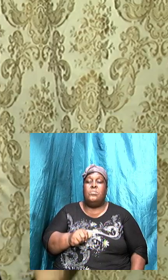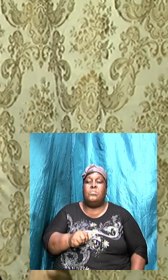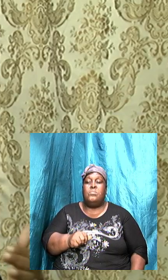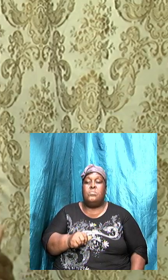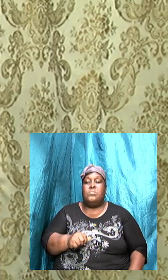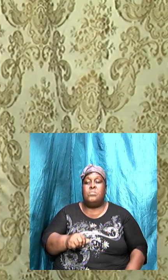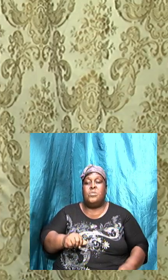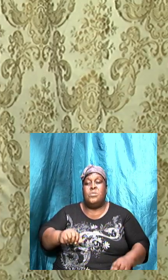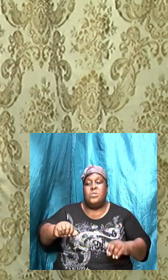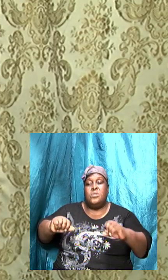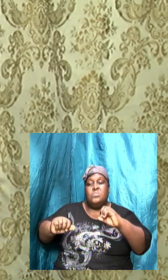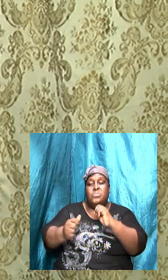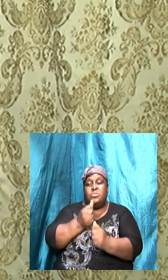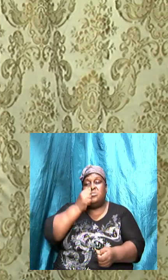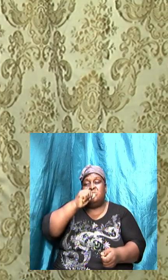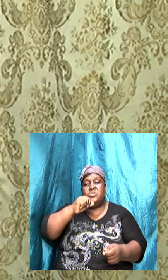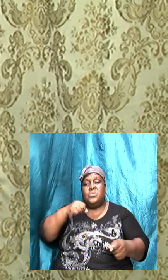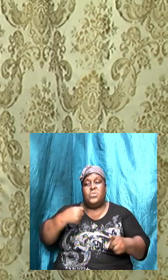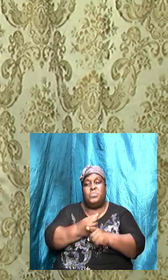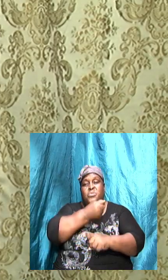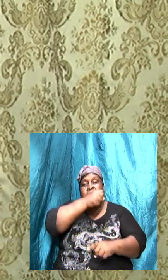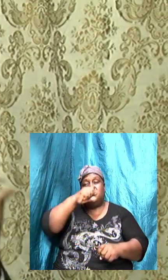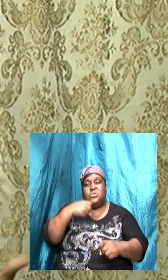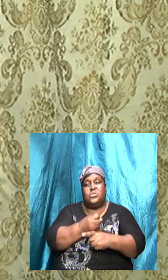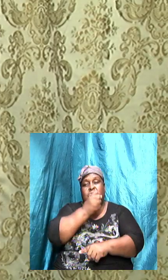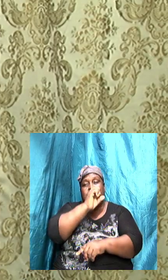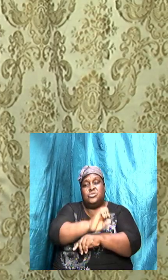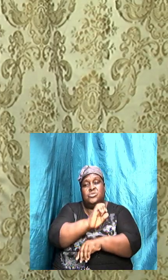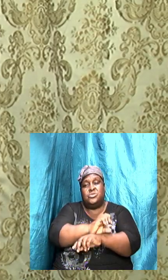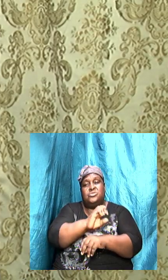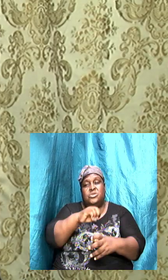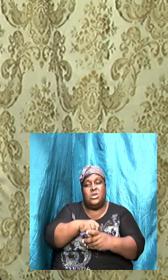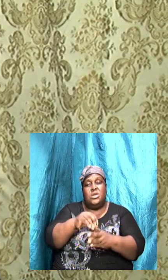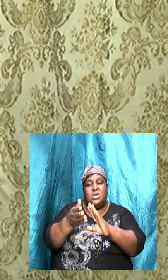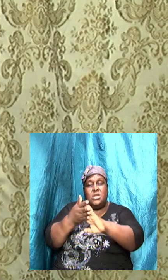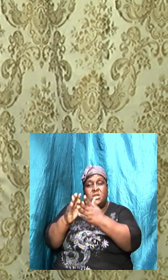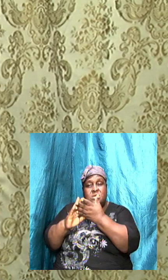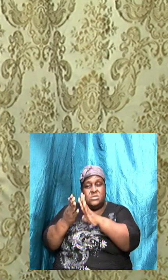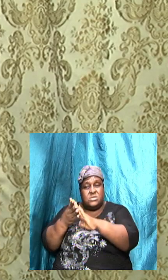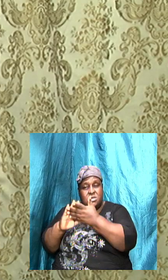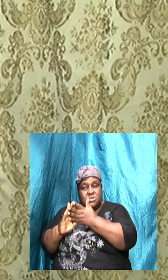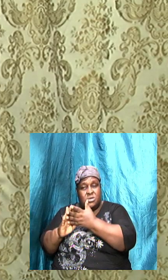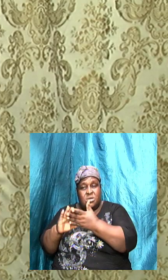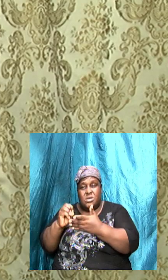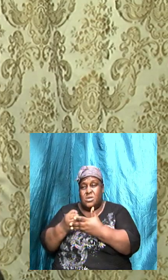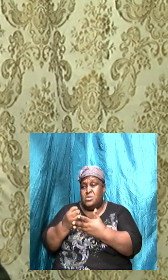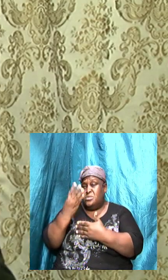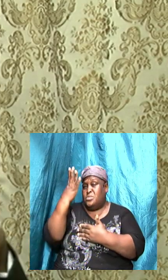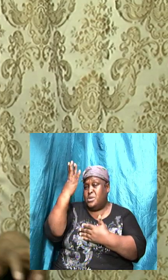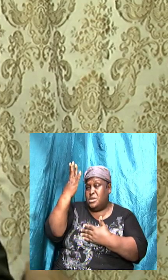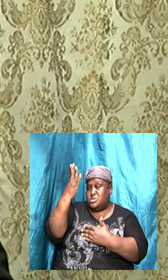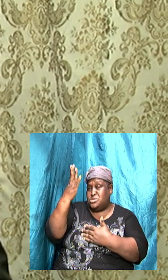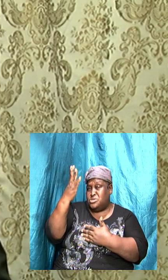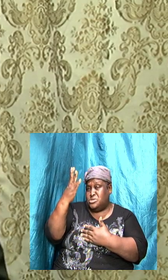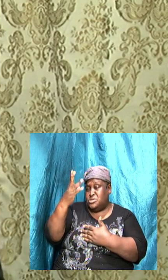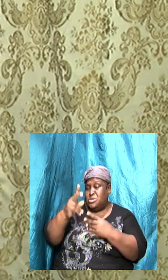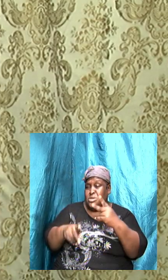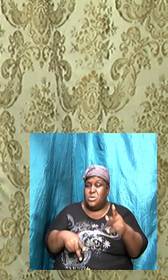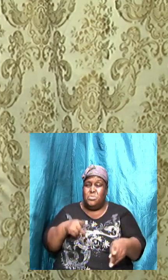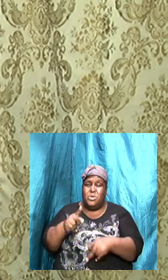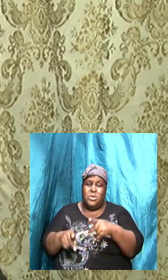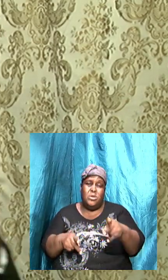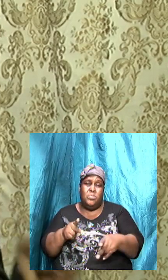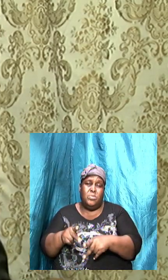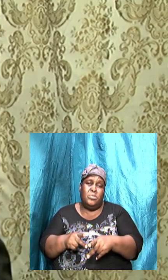the presentation showed that they were in a city, Smyrna, that was rich. It had wealthy people. It was a